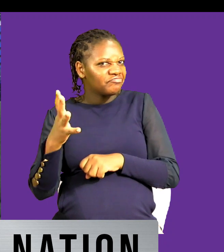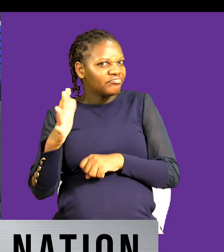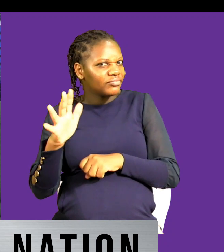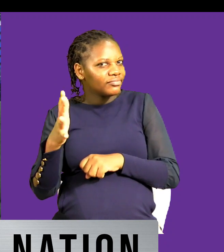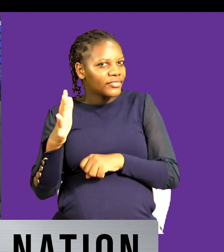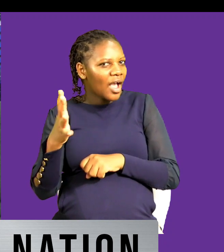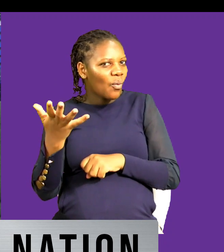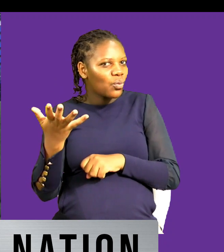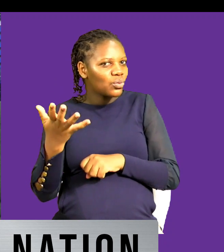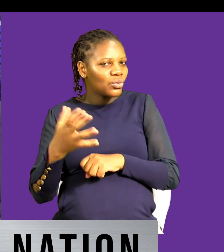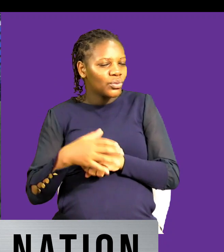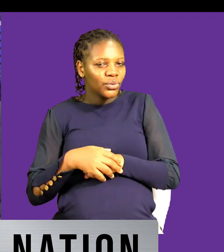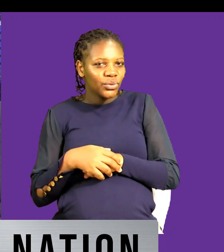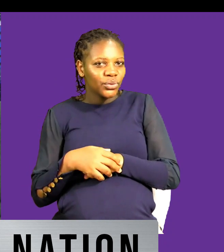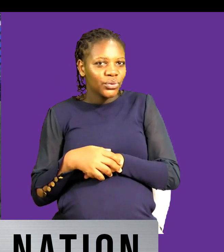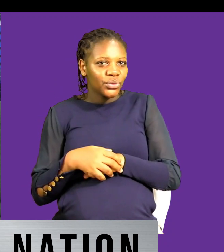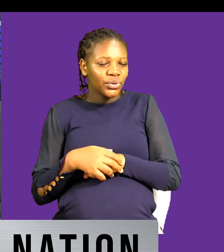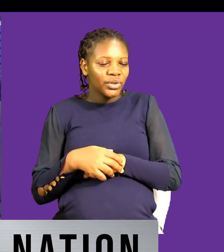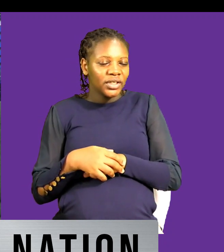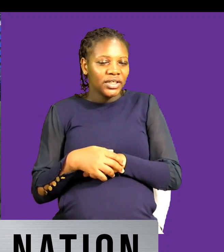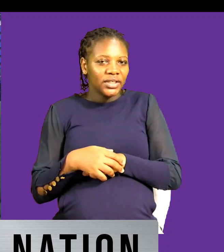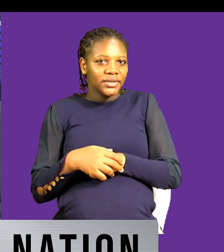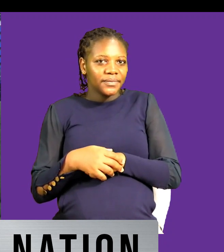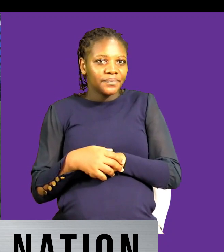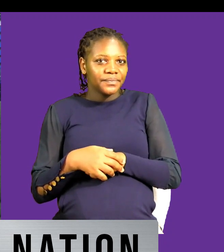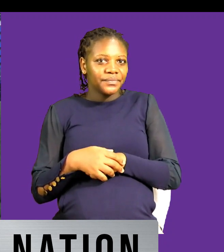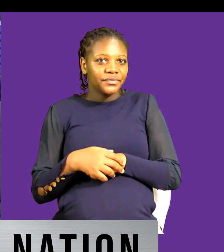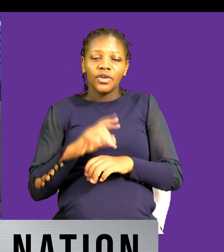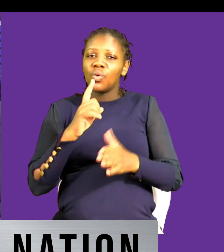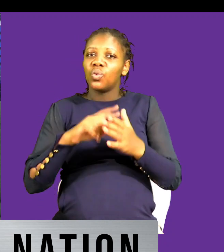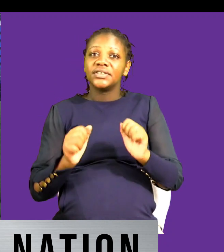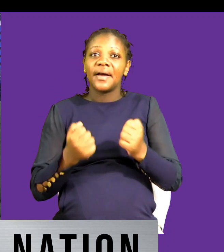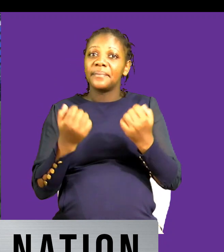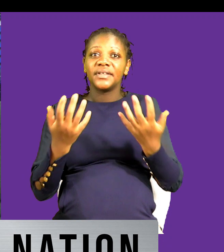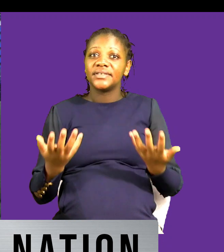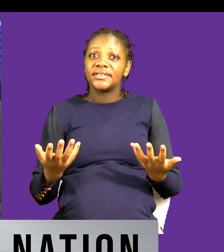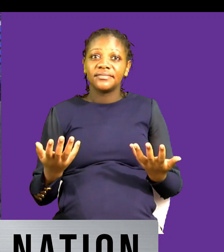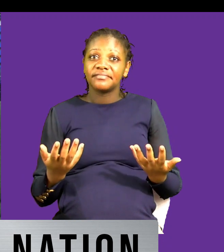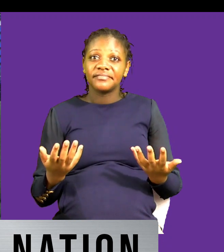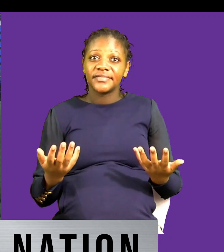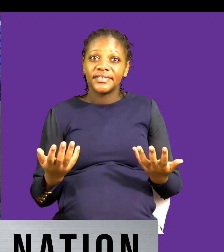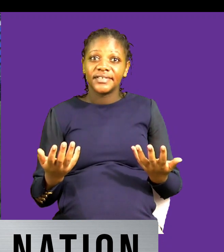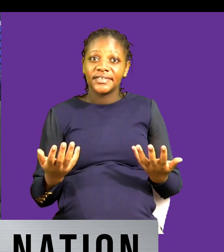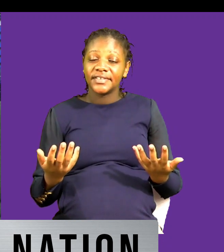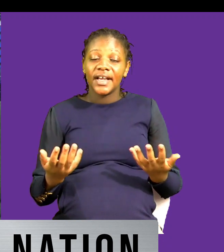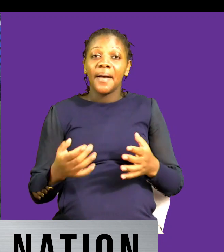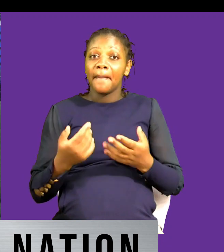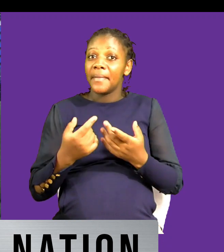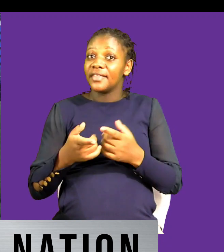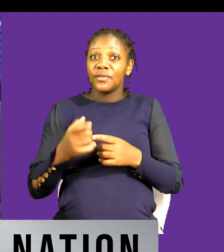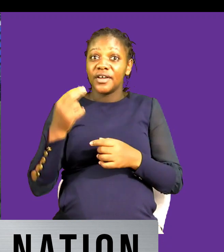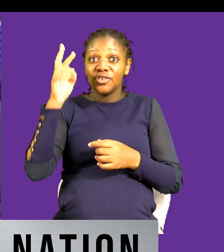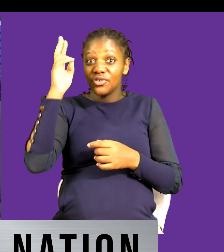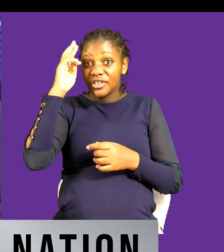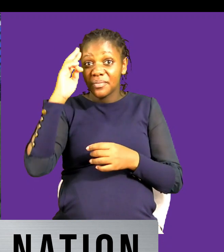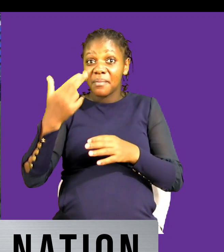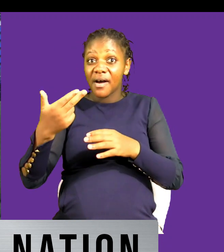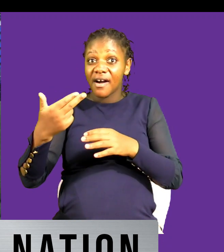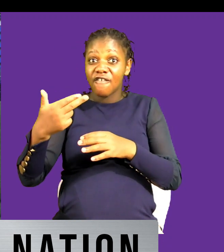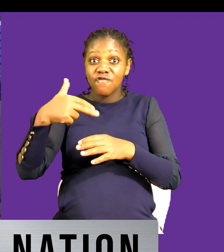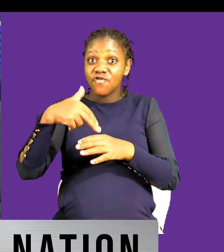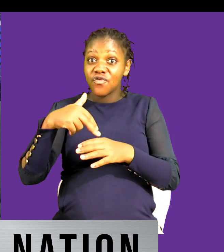people? Jonah, I think... what happens when fuel hits 1,000 shillings? By the way, fuel came down in the world market